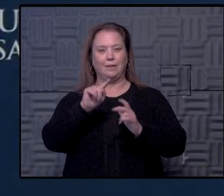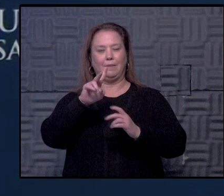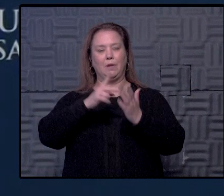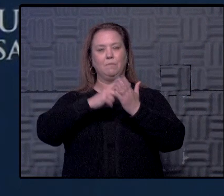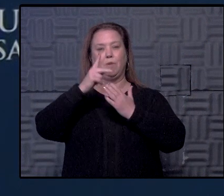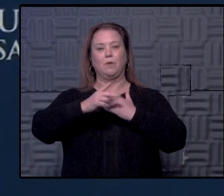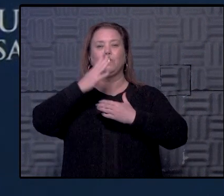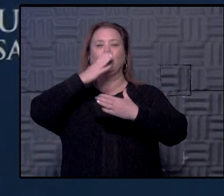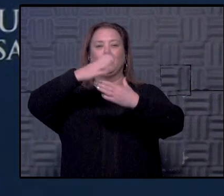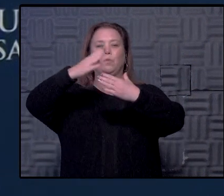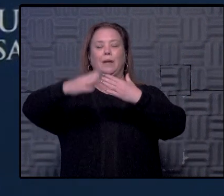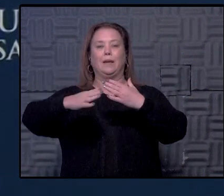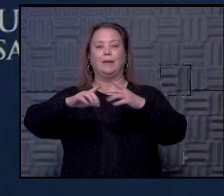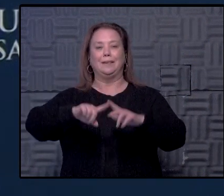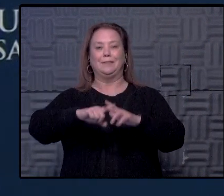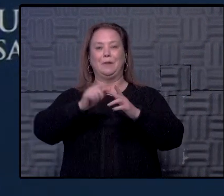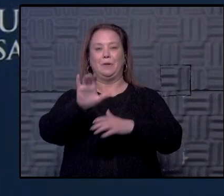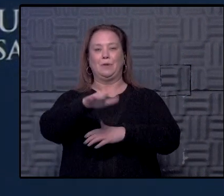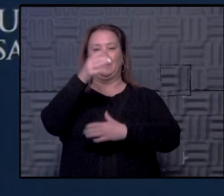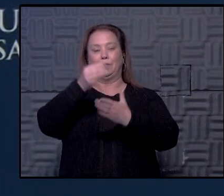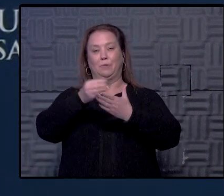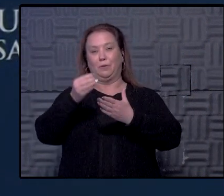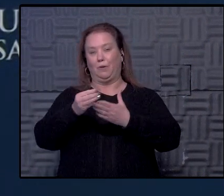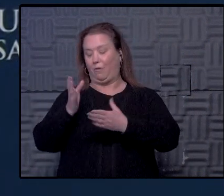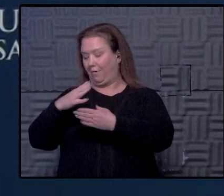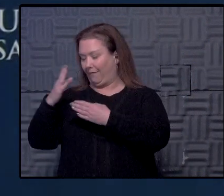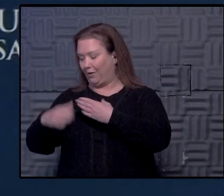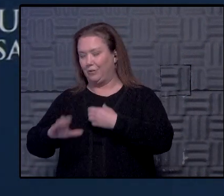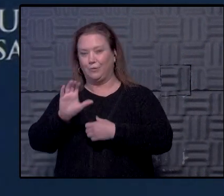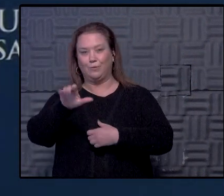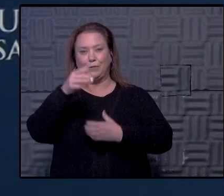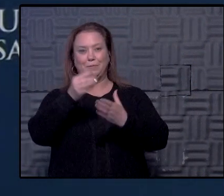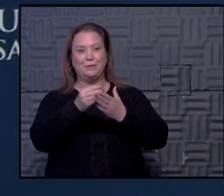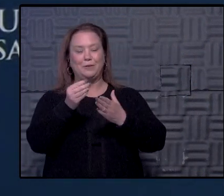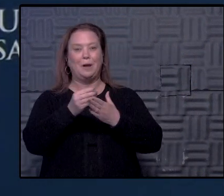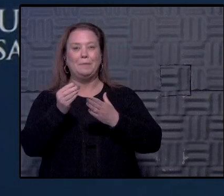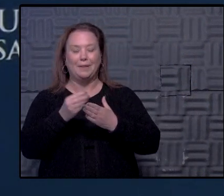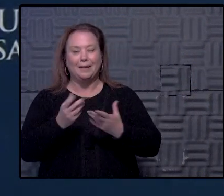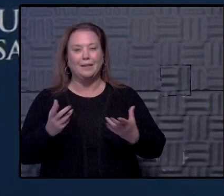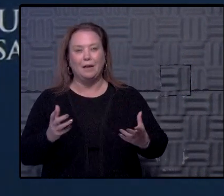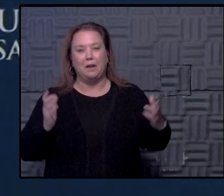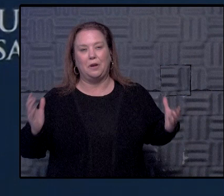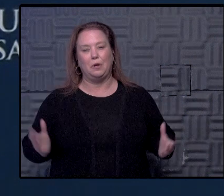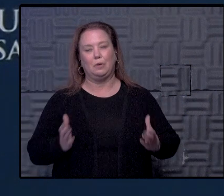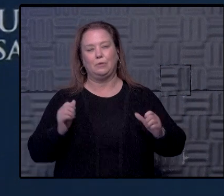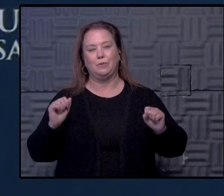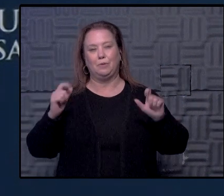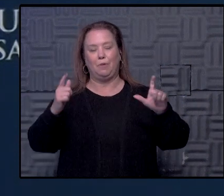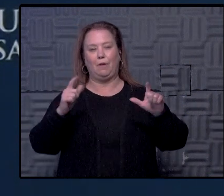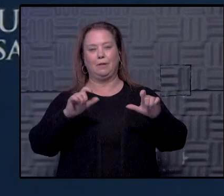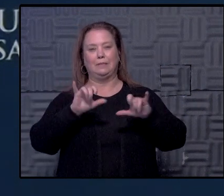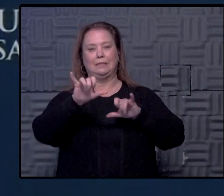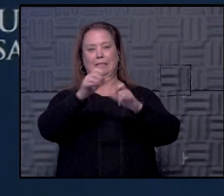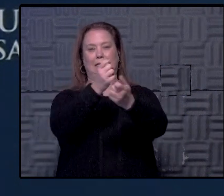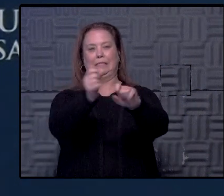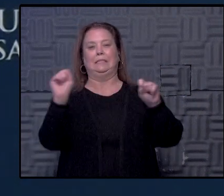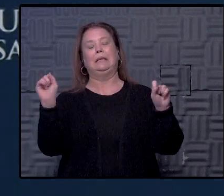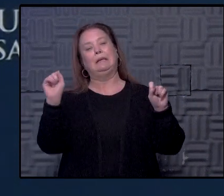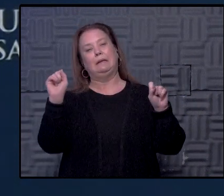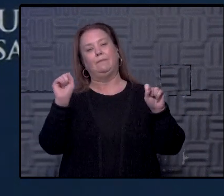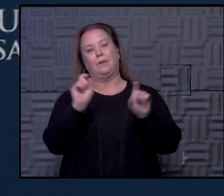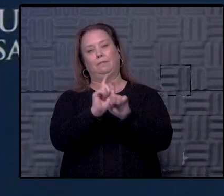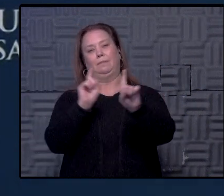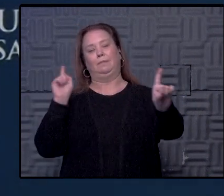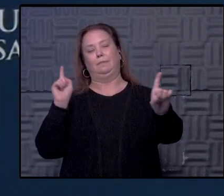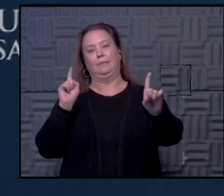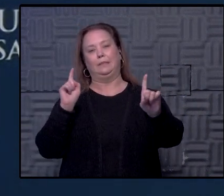good weekend for folks to start their Christmas shopping or maybe finish their Christmas shopping. So I just encourage everyone to stay safe and maintain good